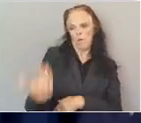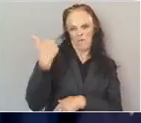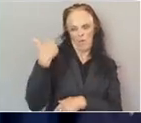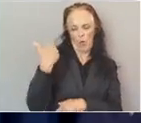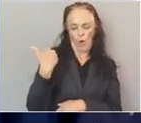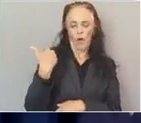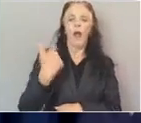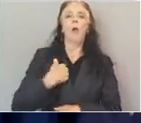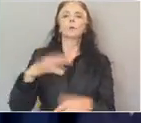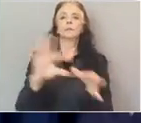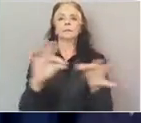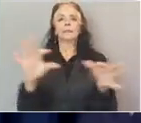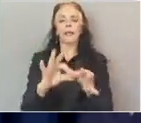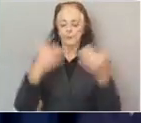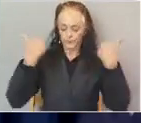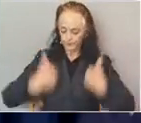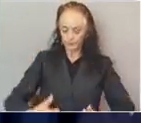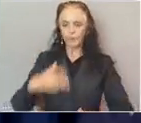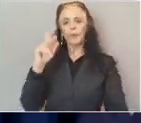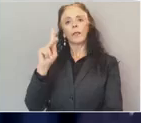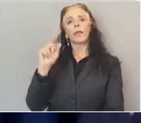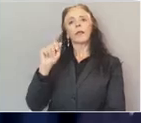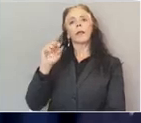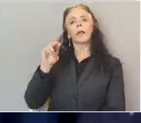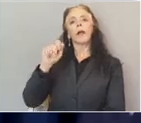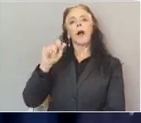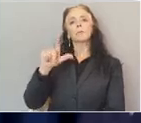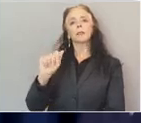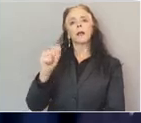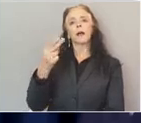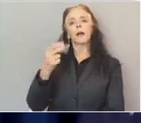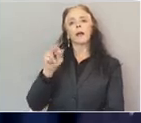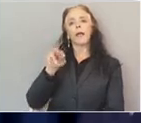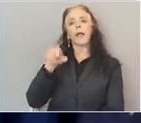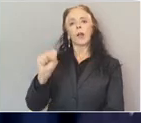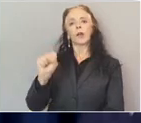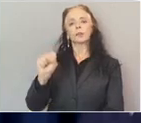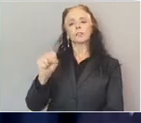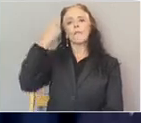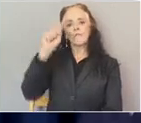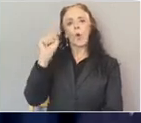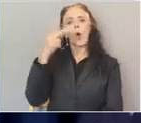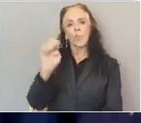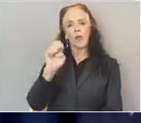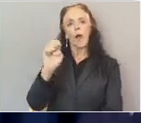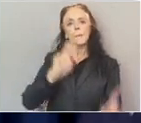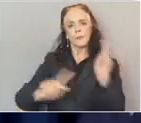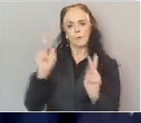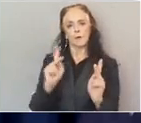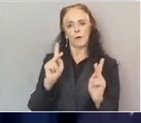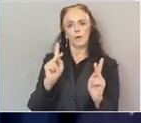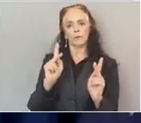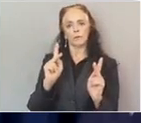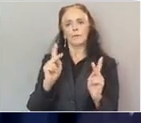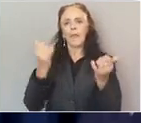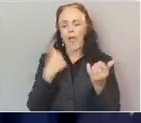Harris, for the people. And that is why I stand today to speak for the